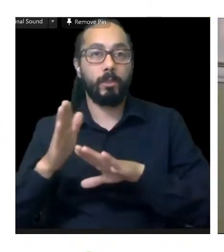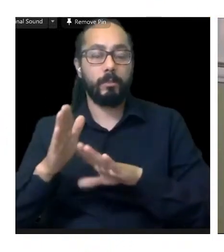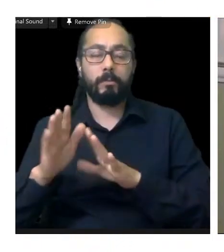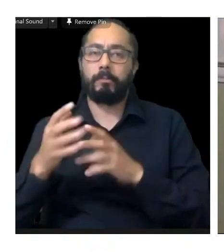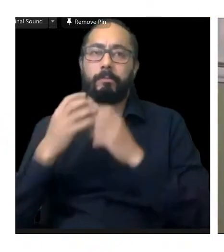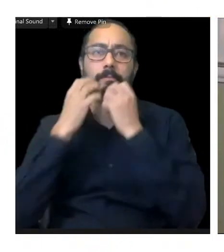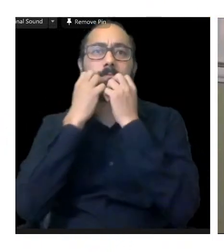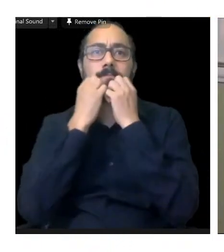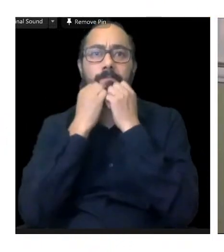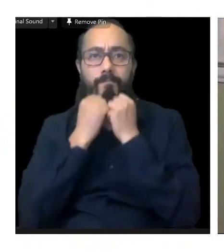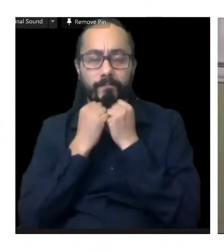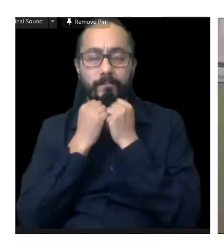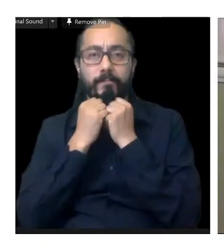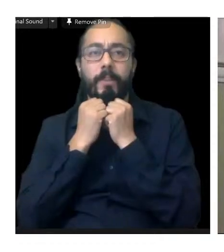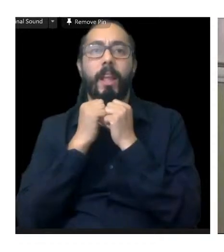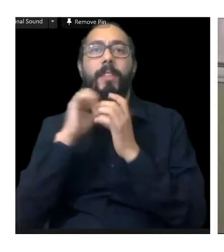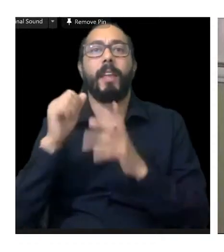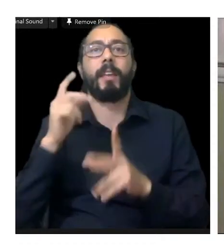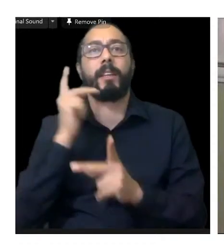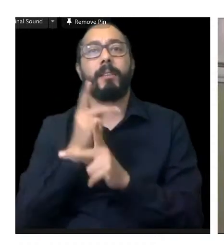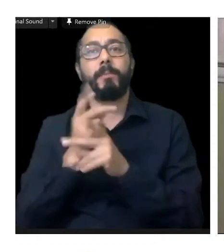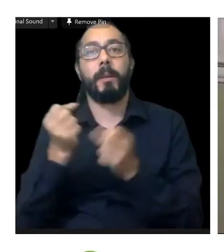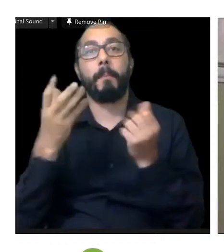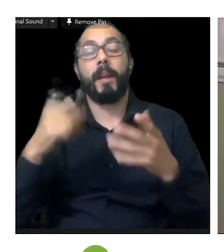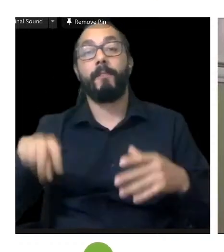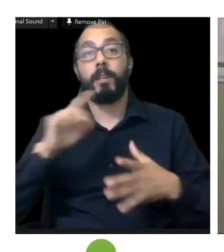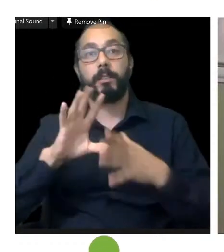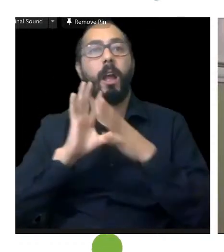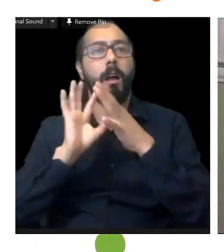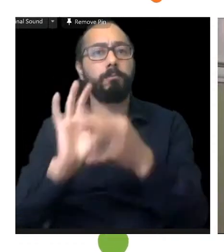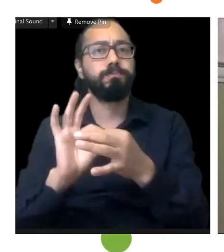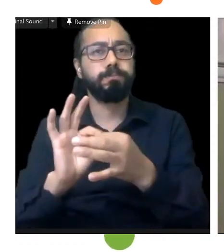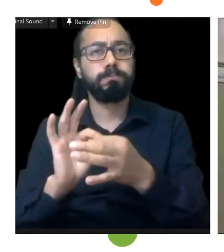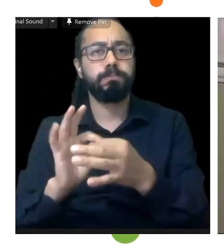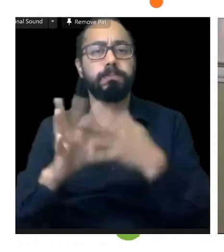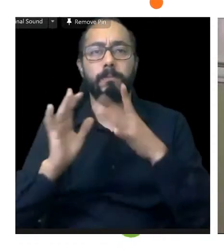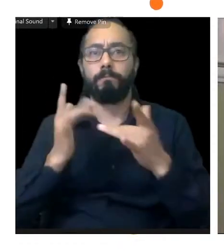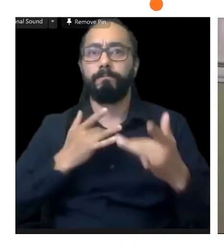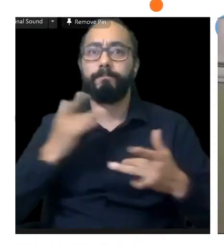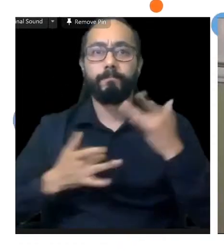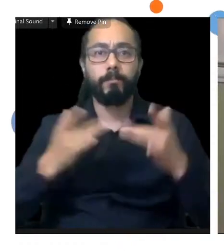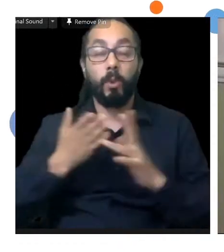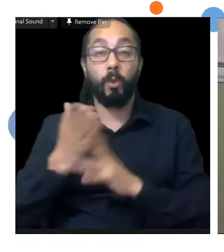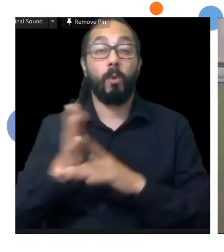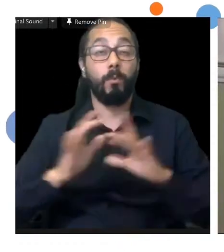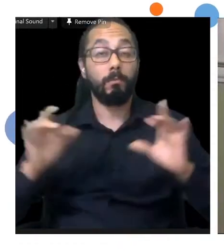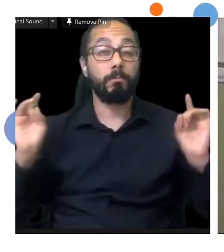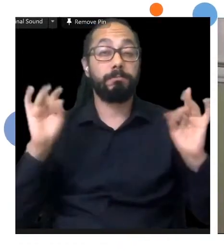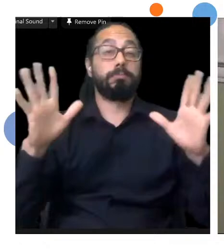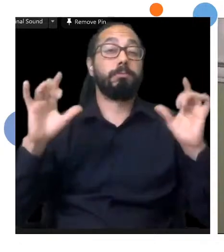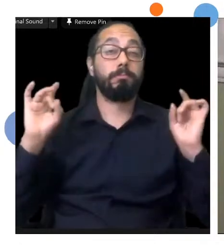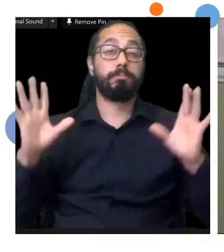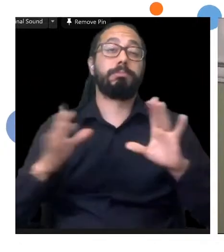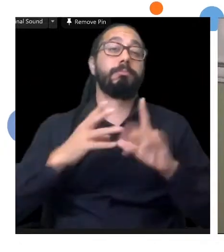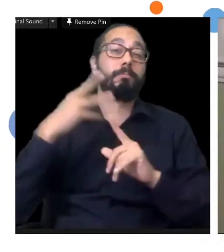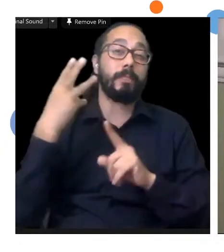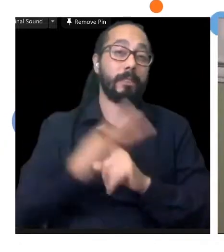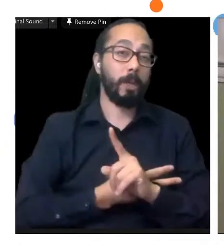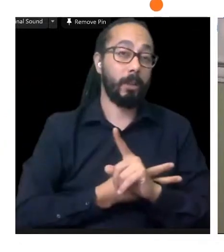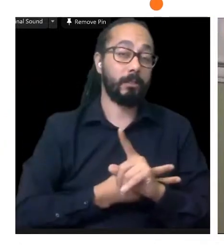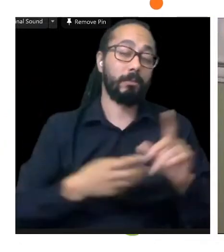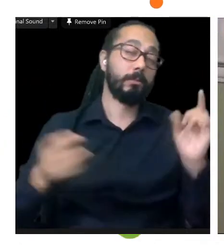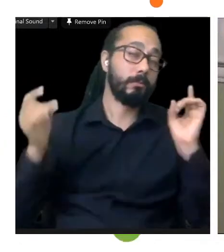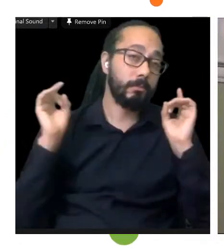been what's kept so many of us engaged and invigorated through a horrible, horrible 6 months. And if we